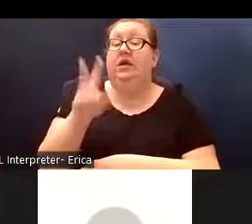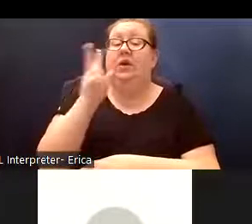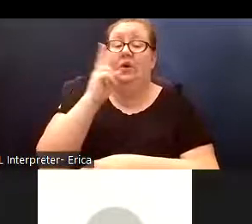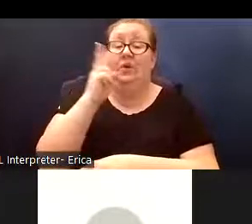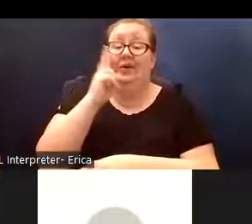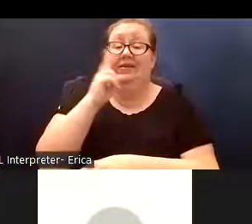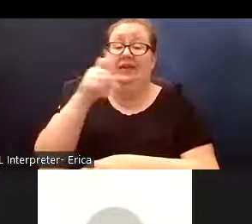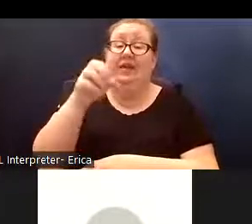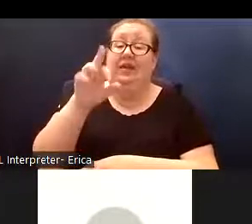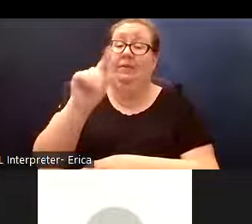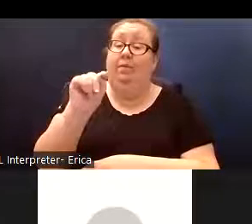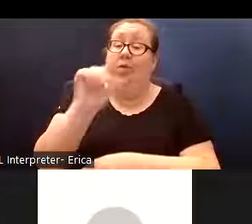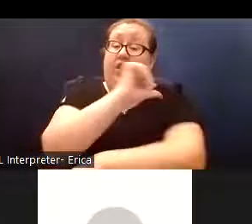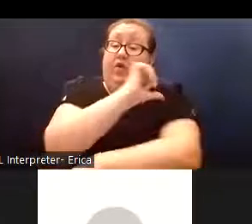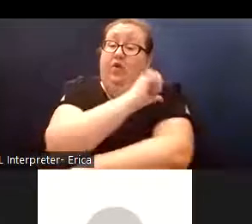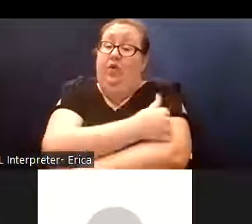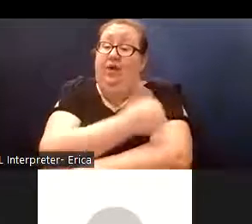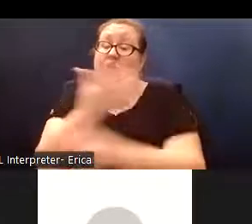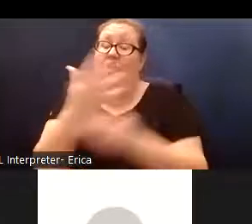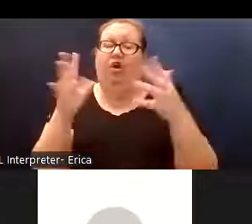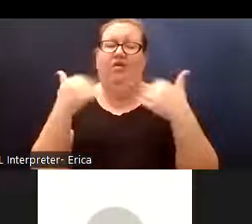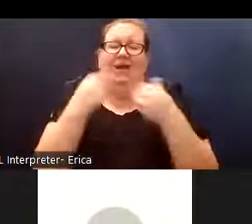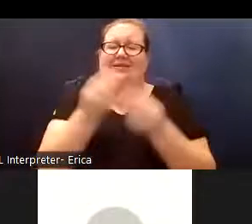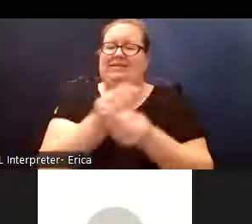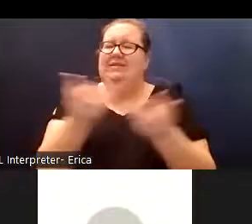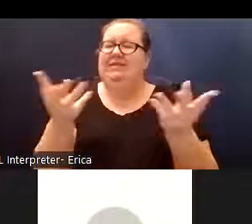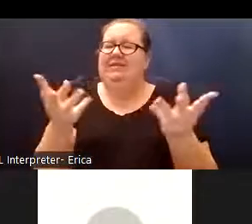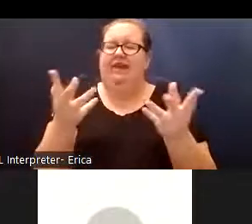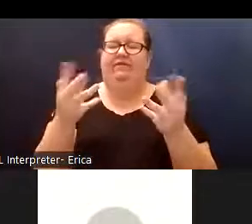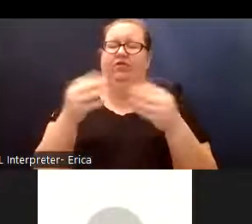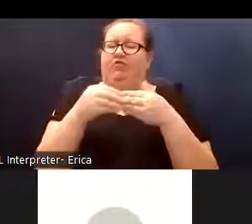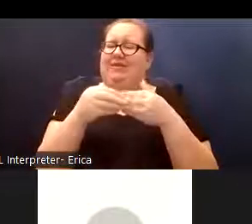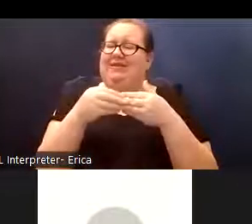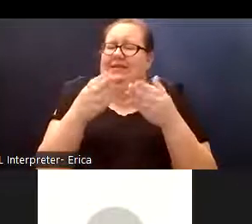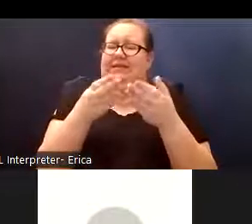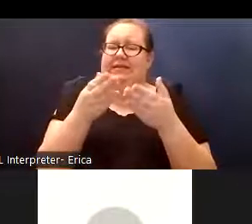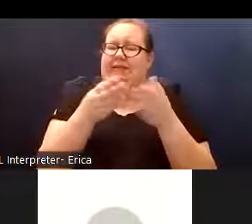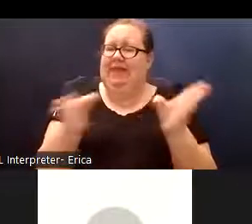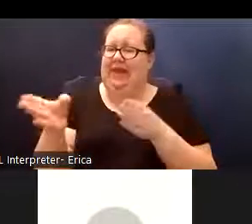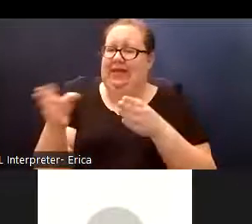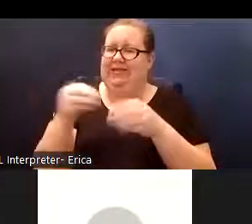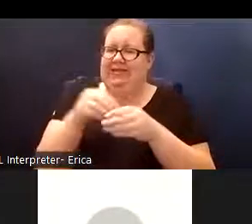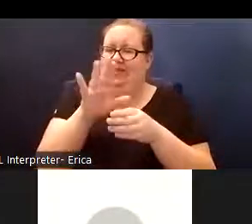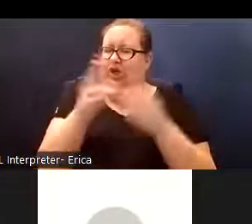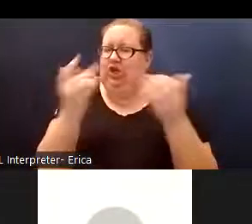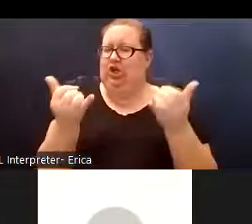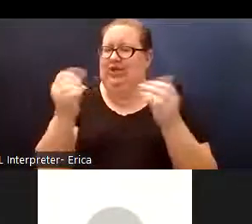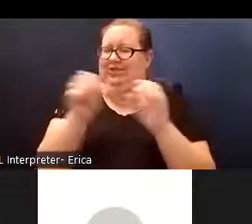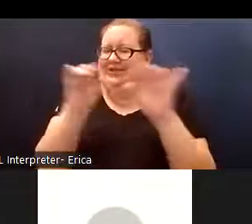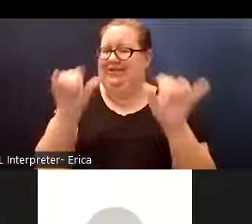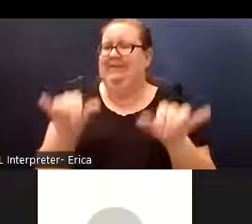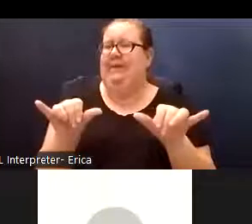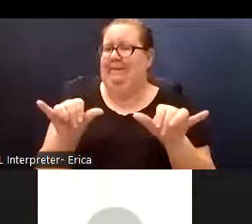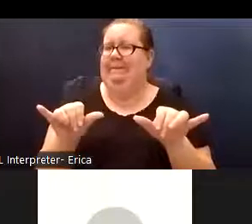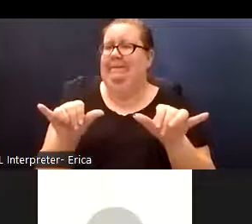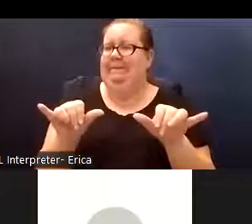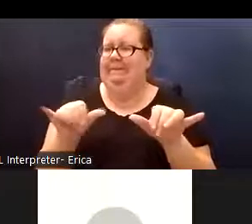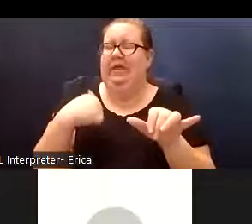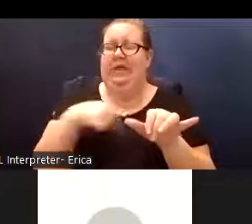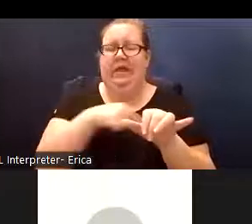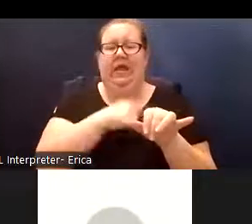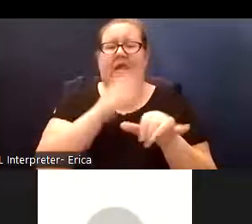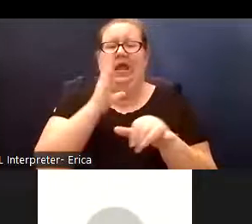Authority already has several resilience plans within their current system that we would,